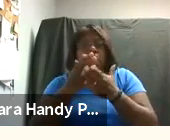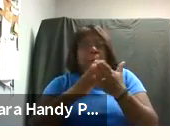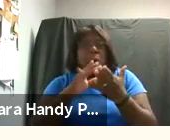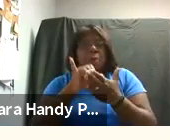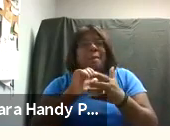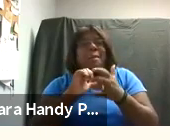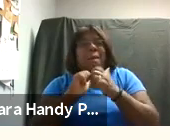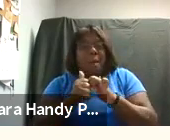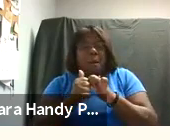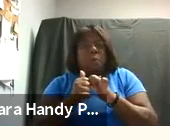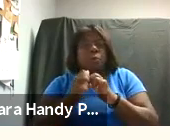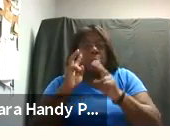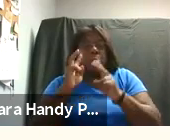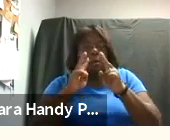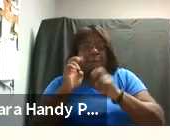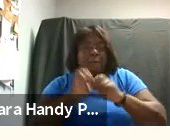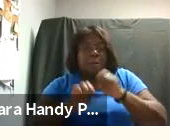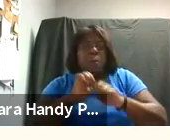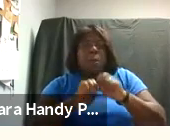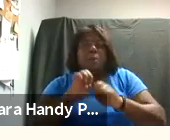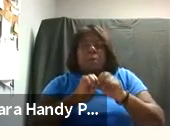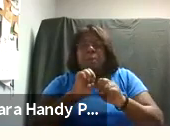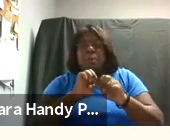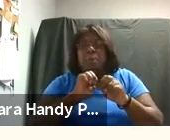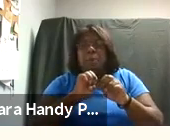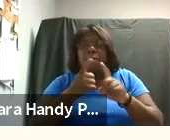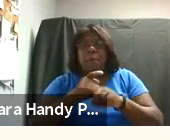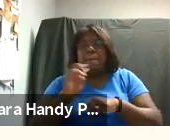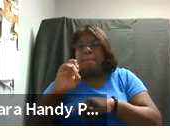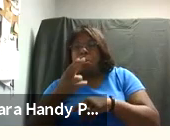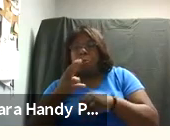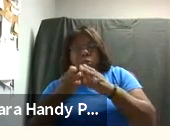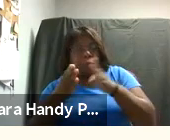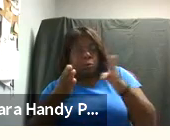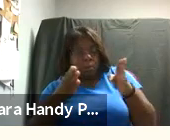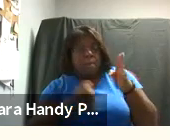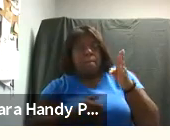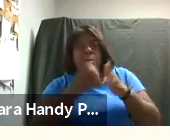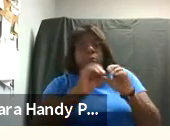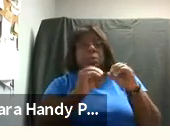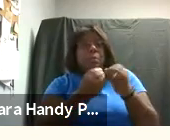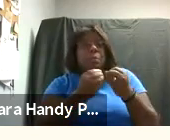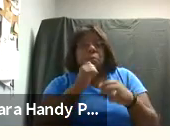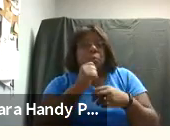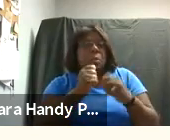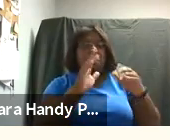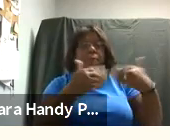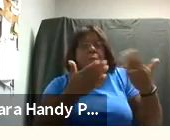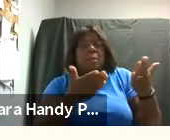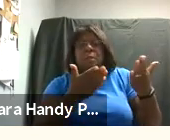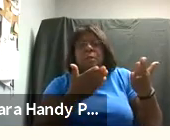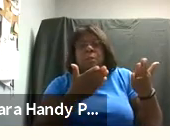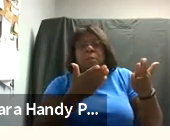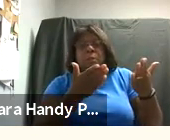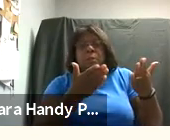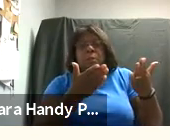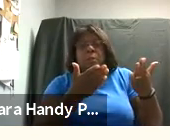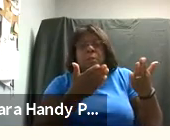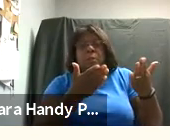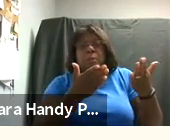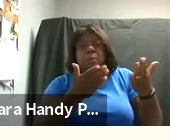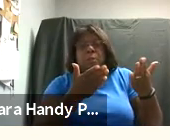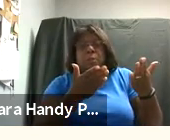do we evaluate based on the fact that from March on, most organizations were not providing, you